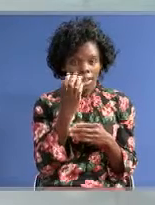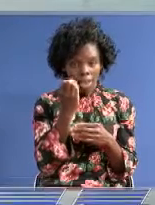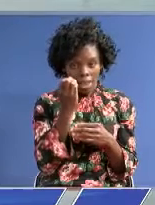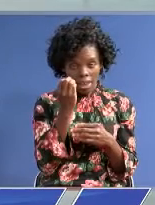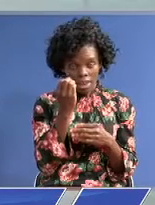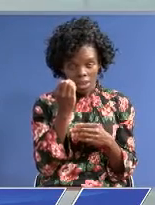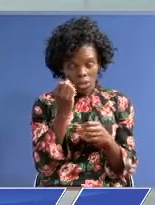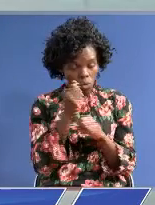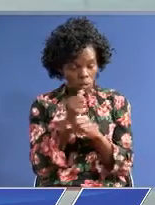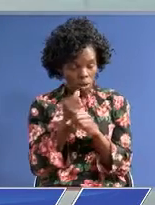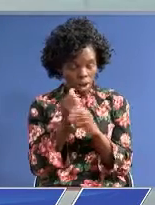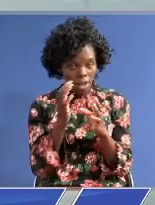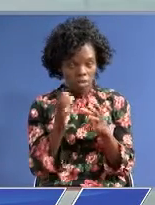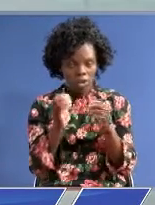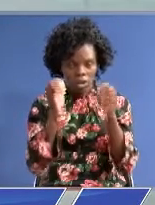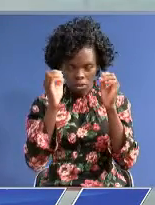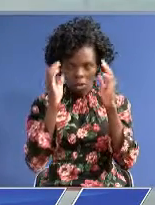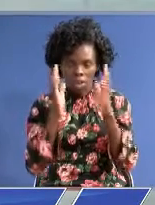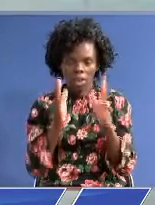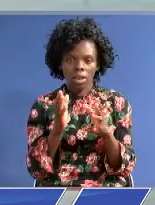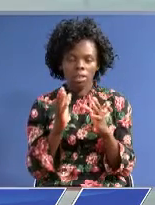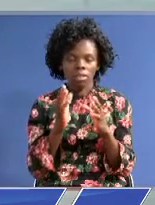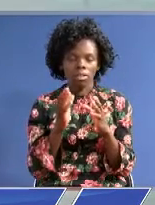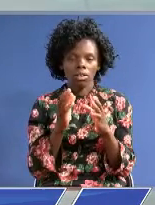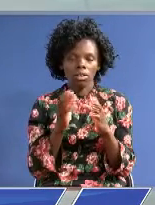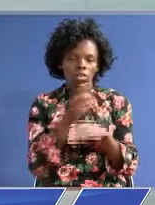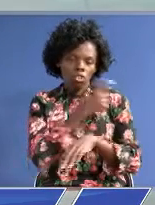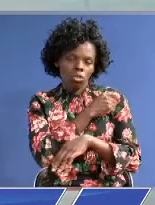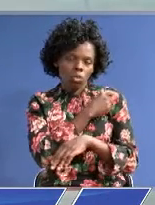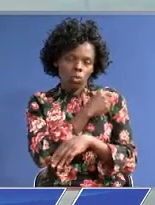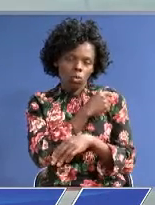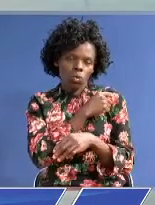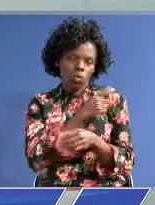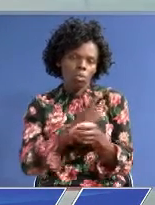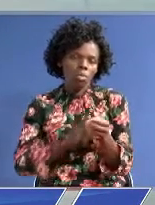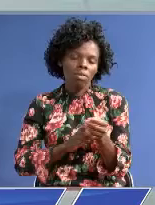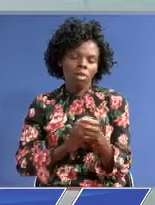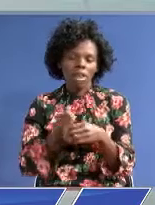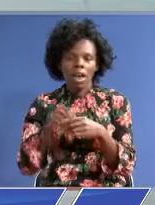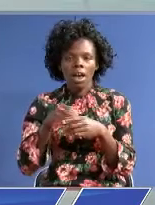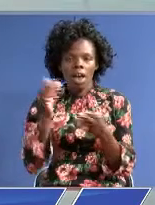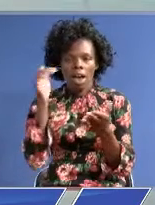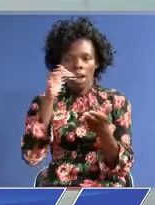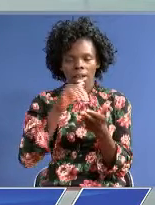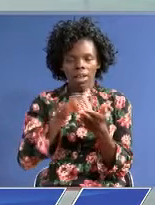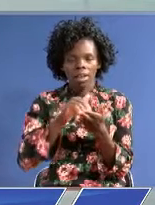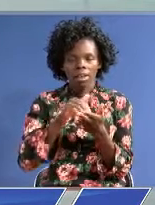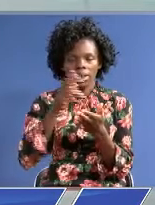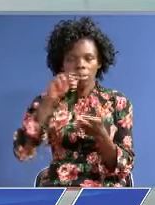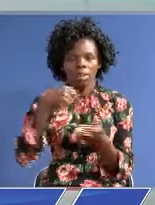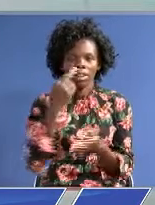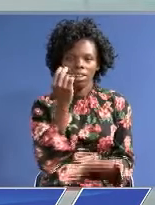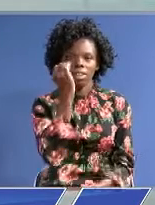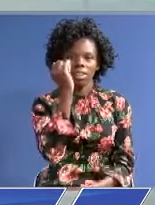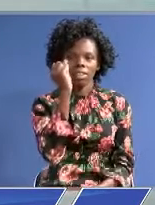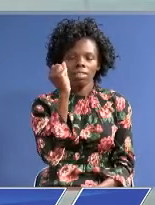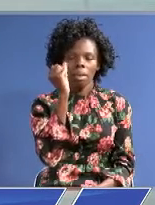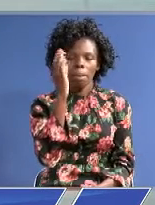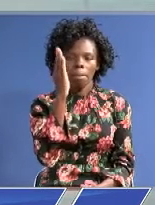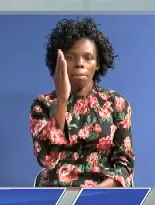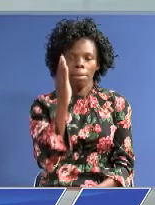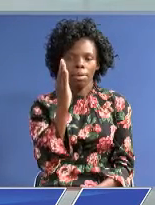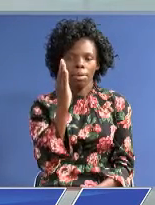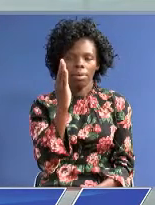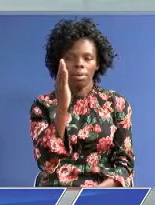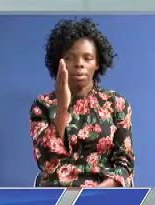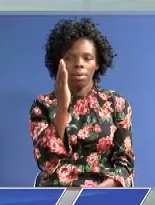Embu Level 5 Teaching and Referral Hospital will be vaccinated against hepatitis B infection to avert a looming